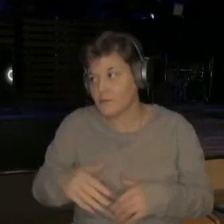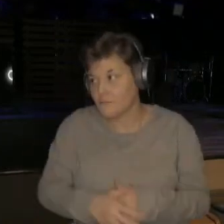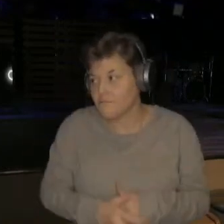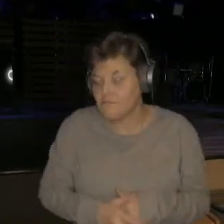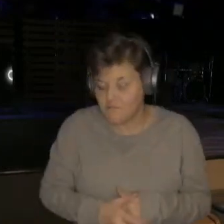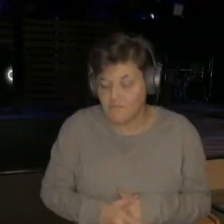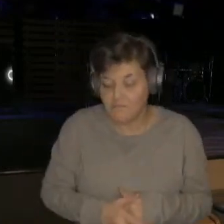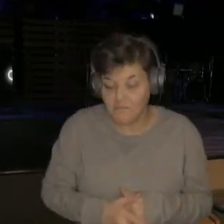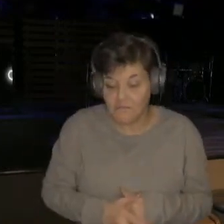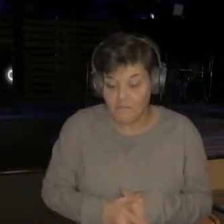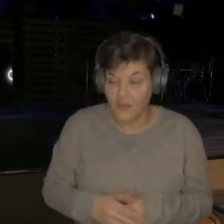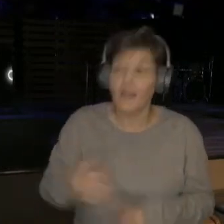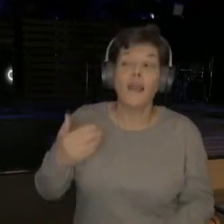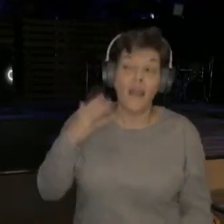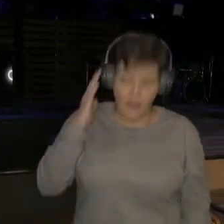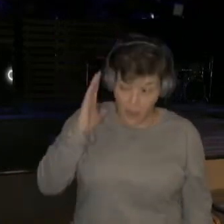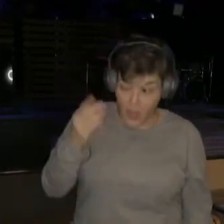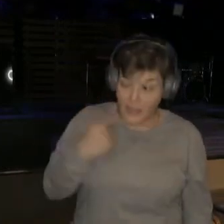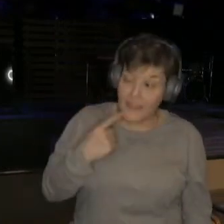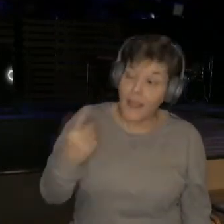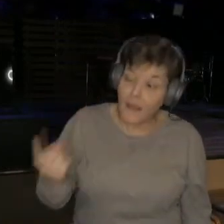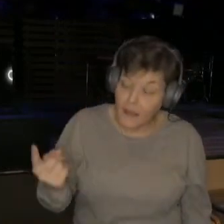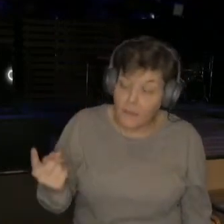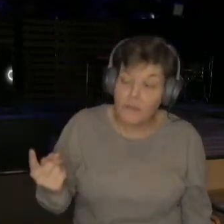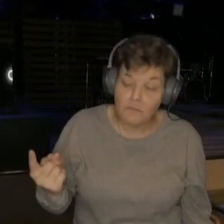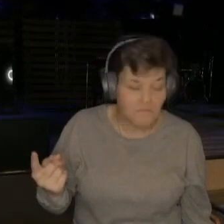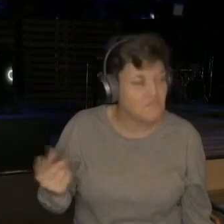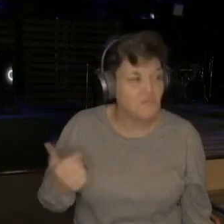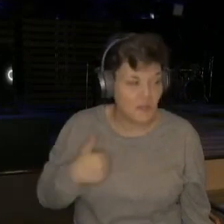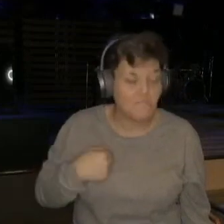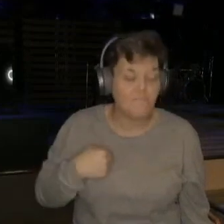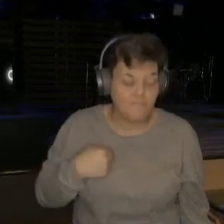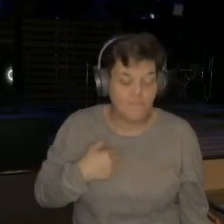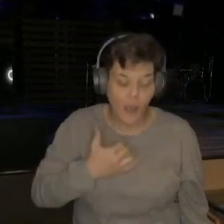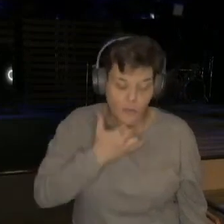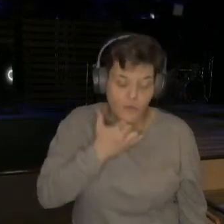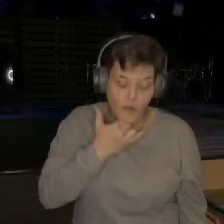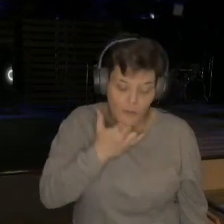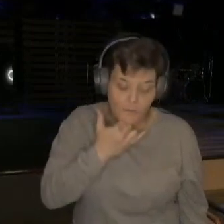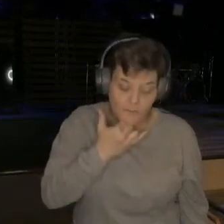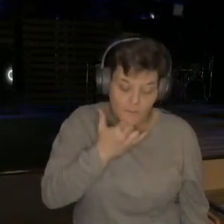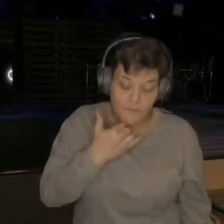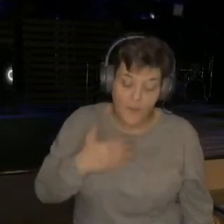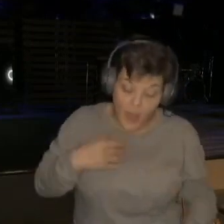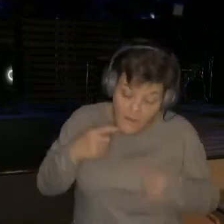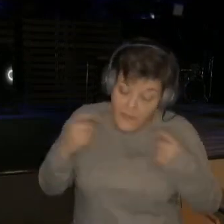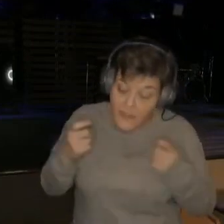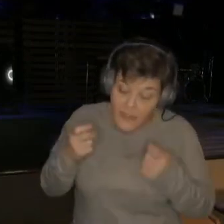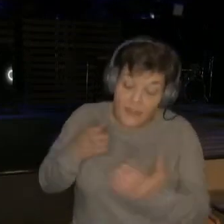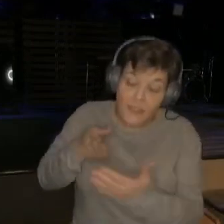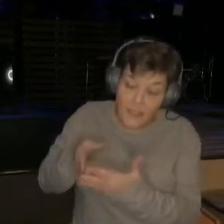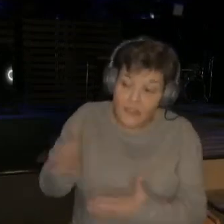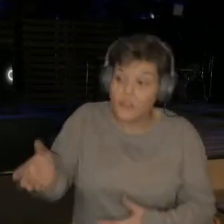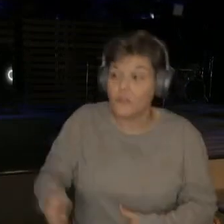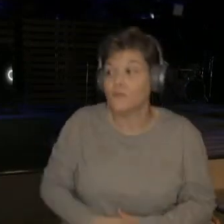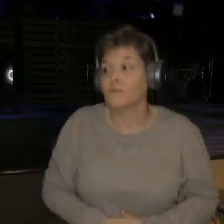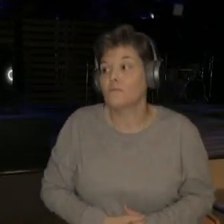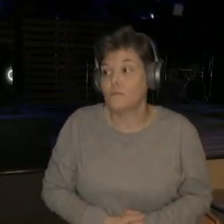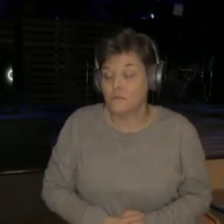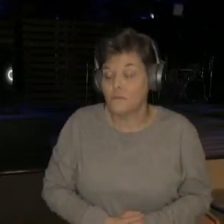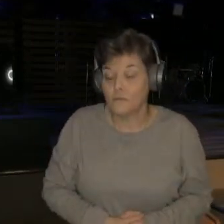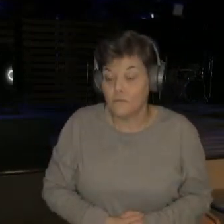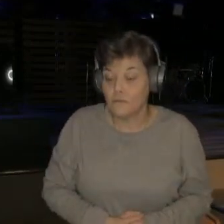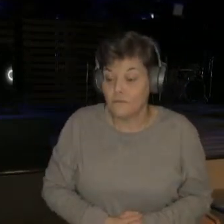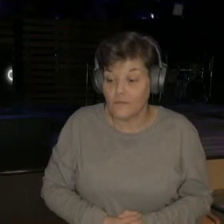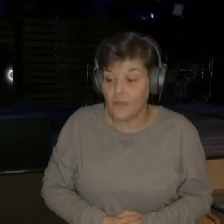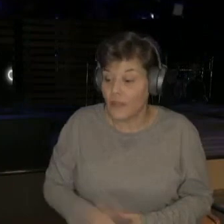And I'll say to him, Father, I was wrong. I have sinned against you. I'll never